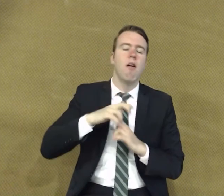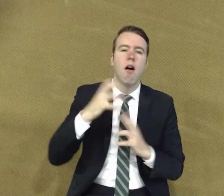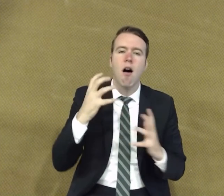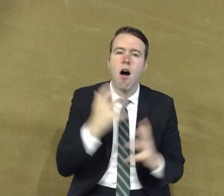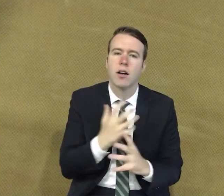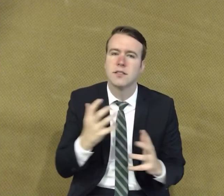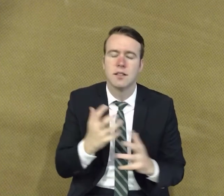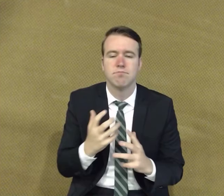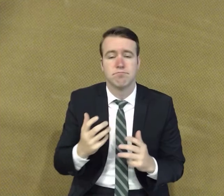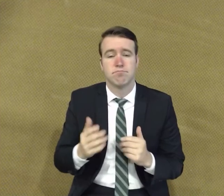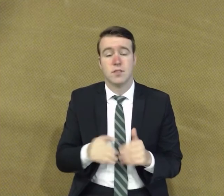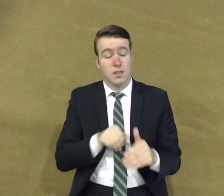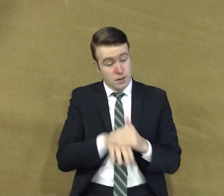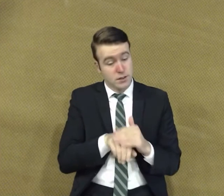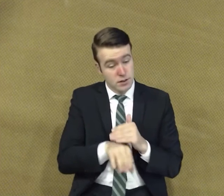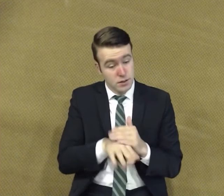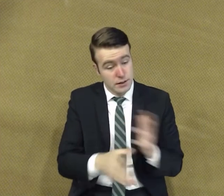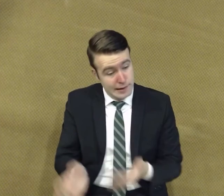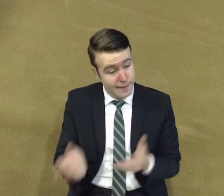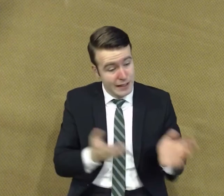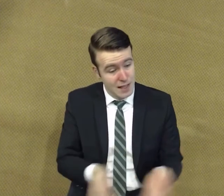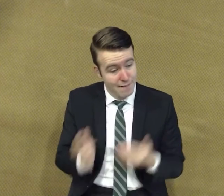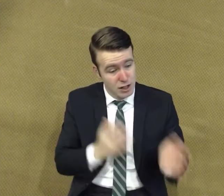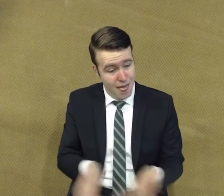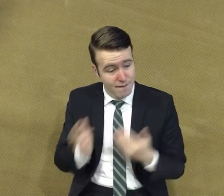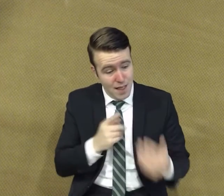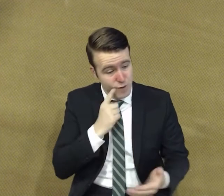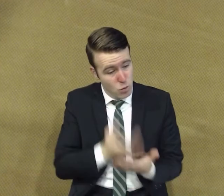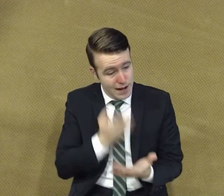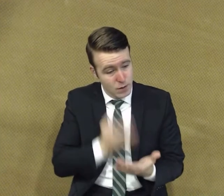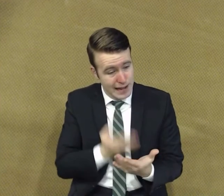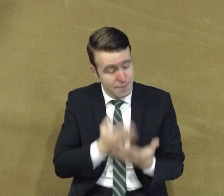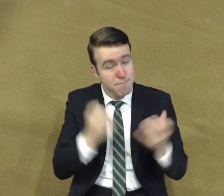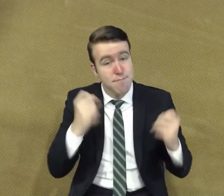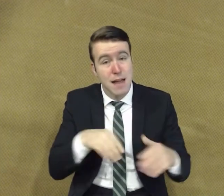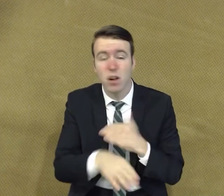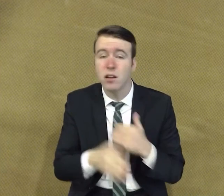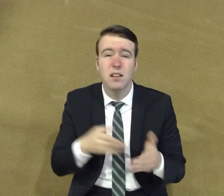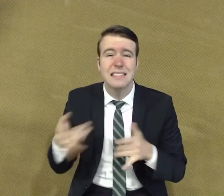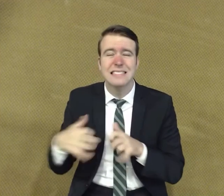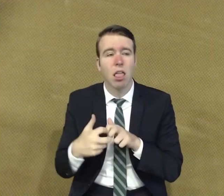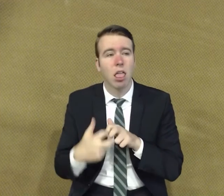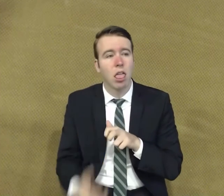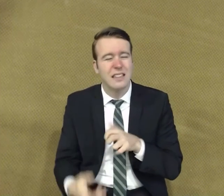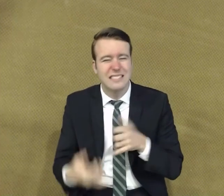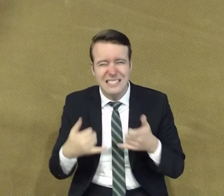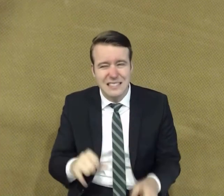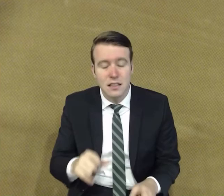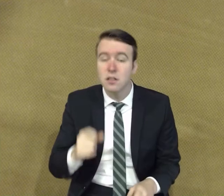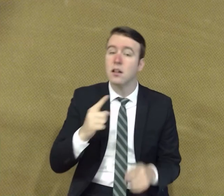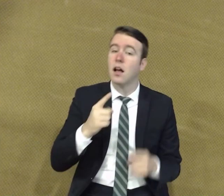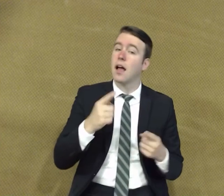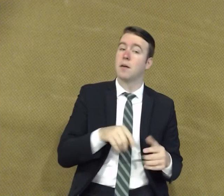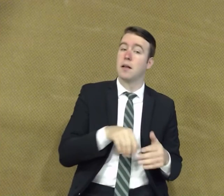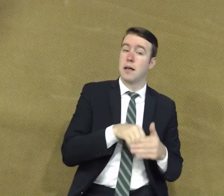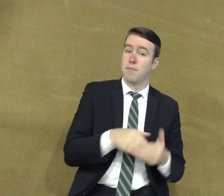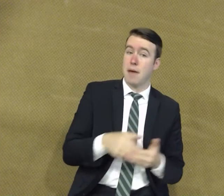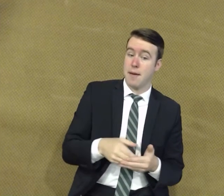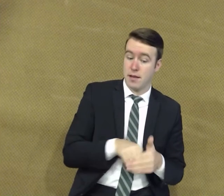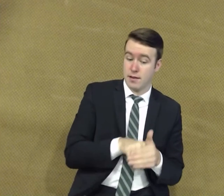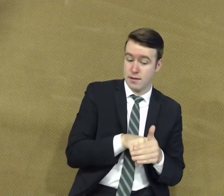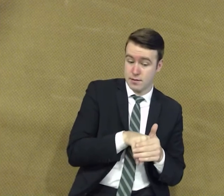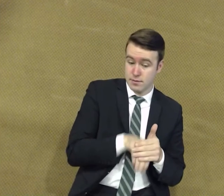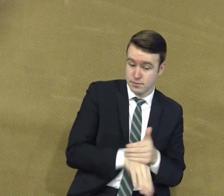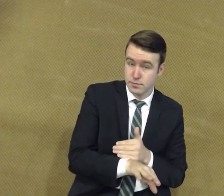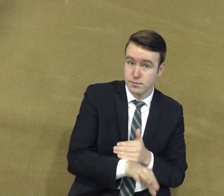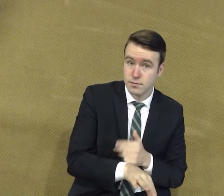no matter how many births they have witnessed. But when that baby comes, then the